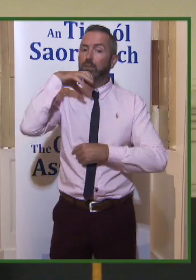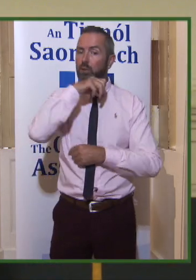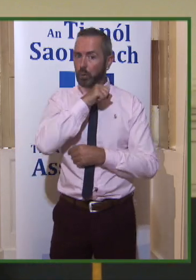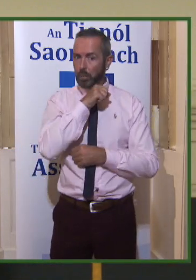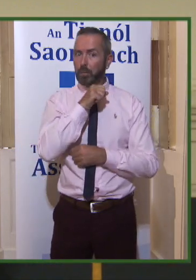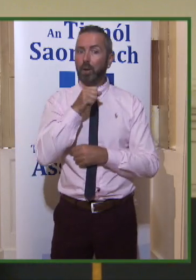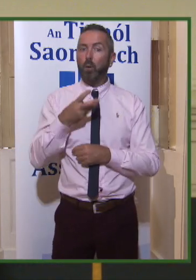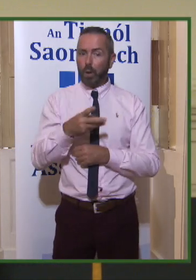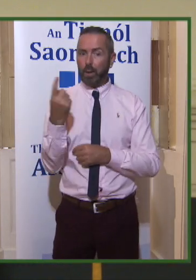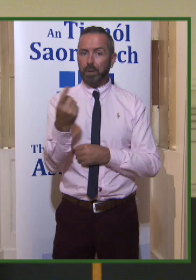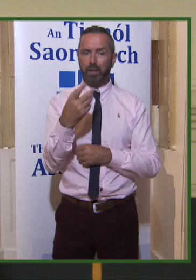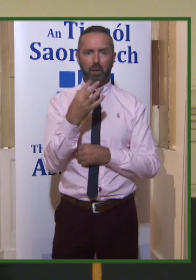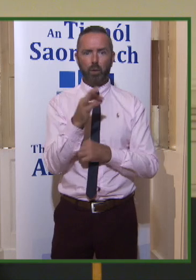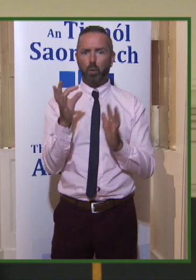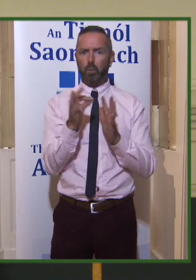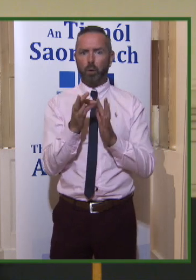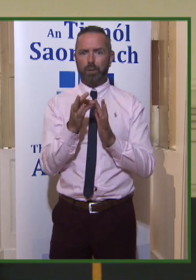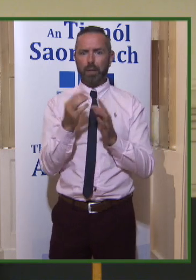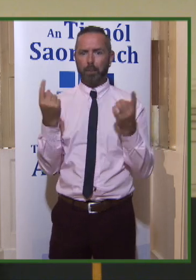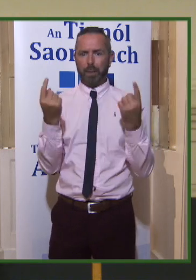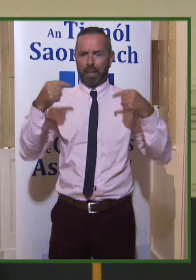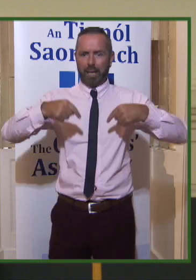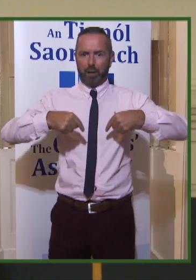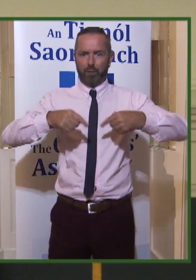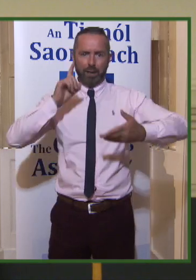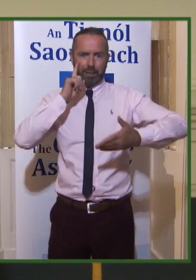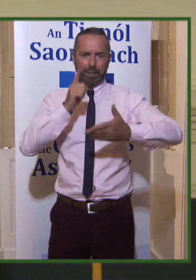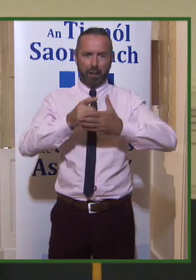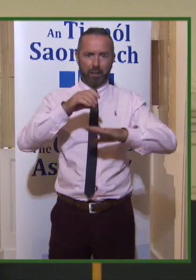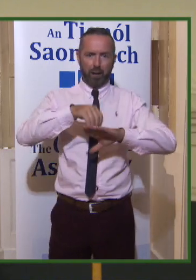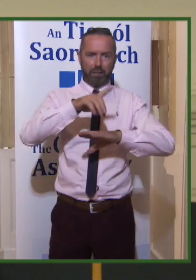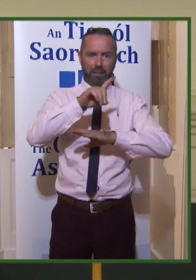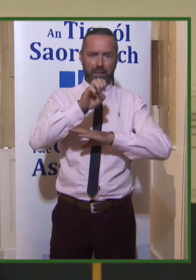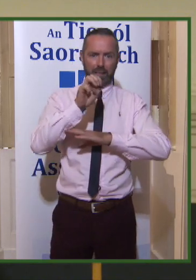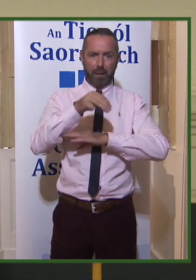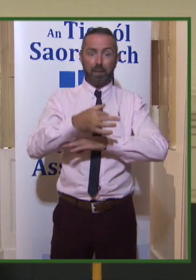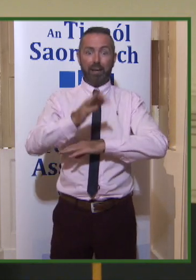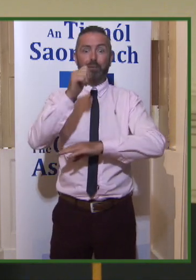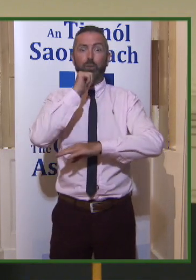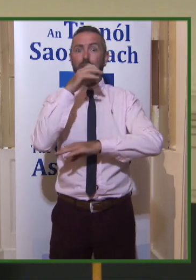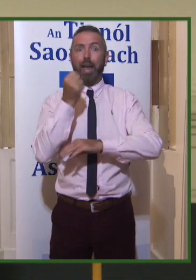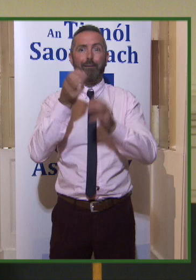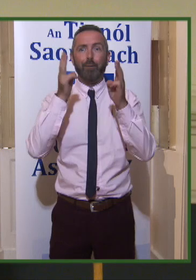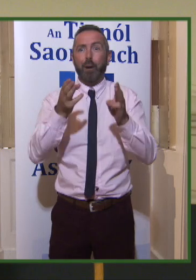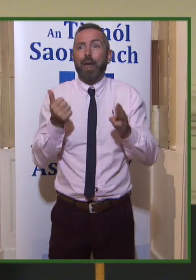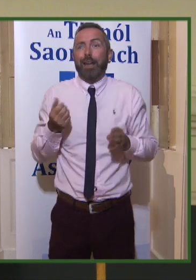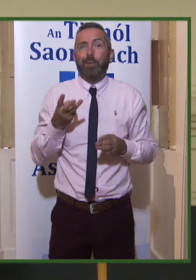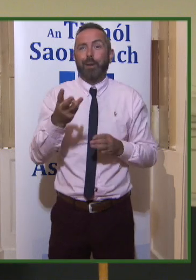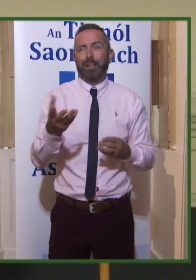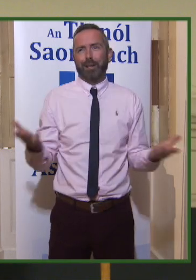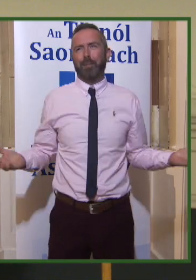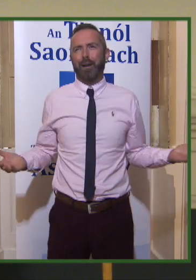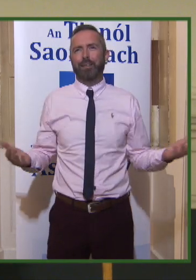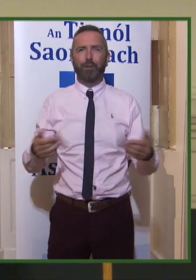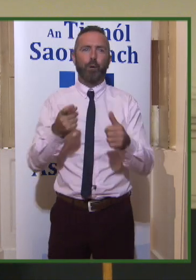be. There's 0 point in us being here deciding about a directly elected mayor if they don't have that power. Okay. So